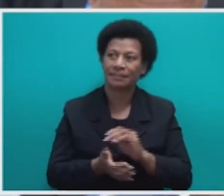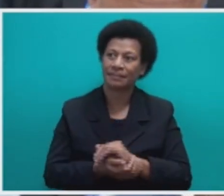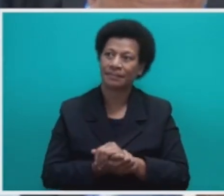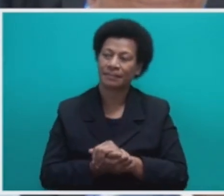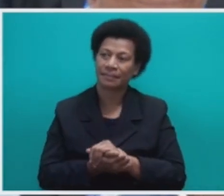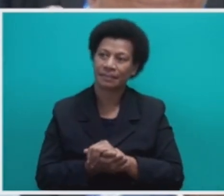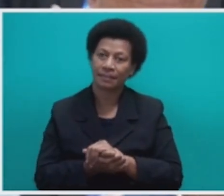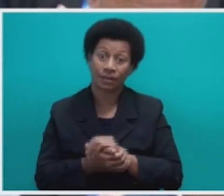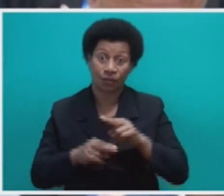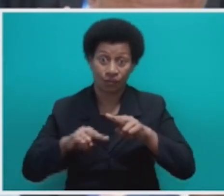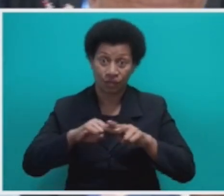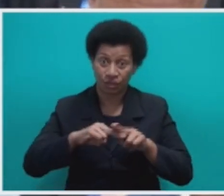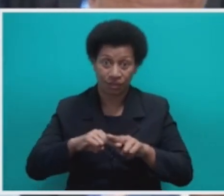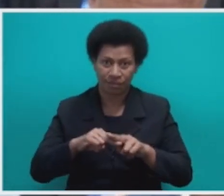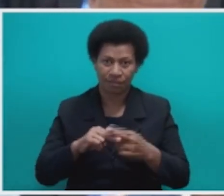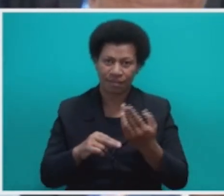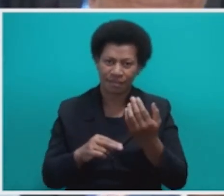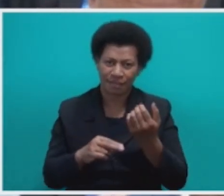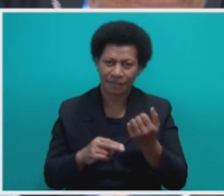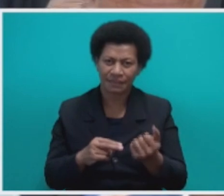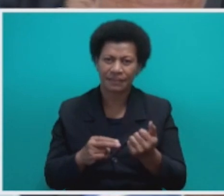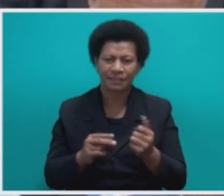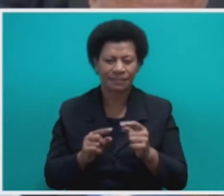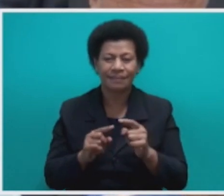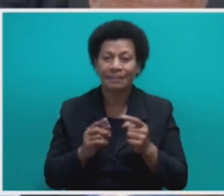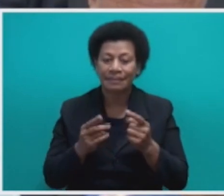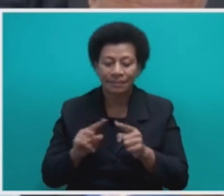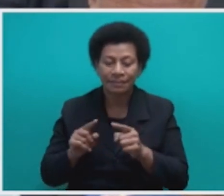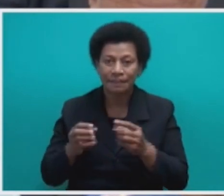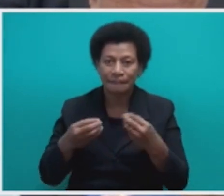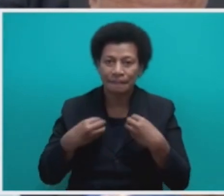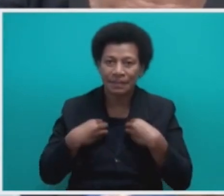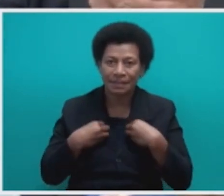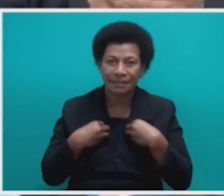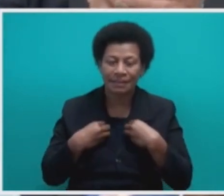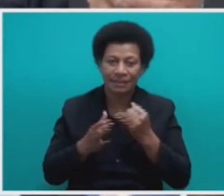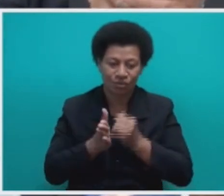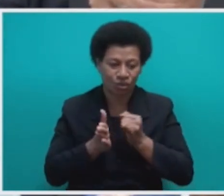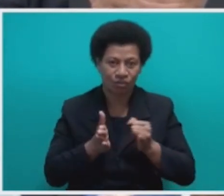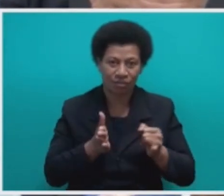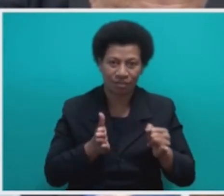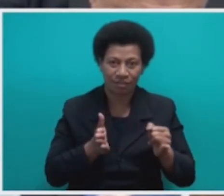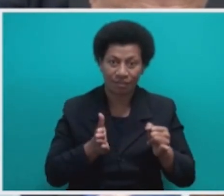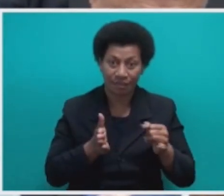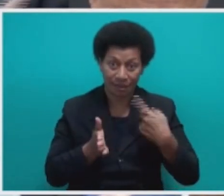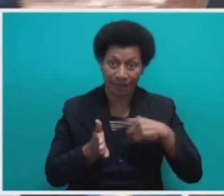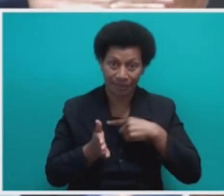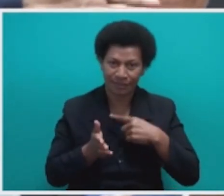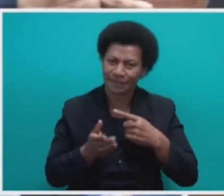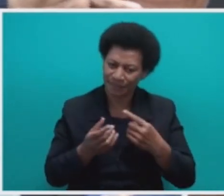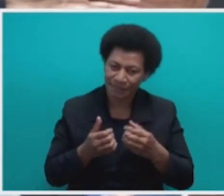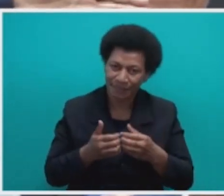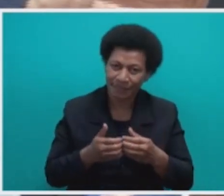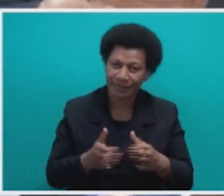Speaker, Fiji has had substantial protection for numerous local business industries, and we started with tariff